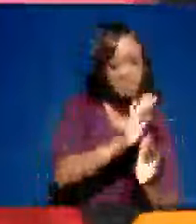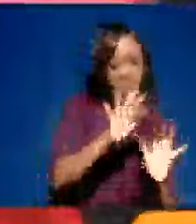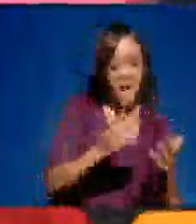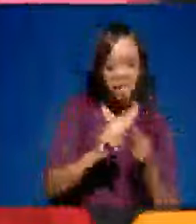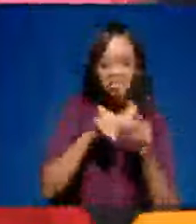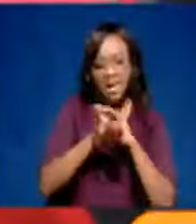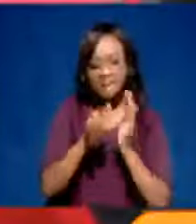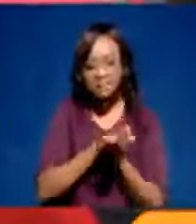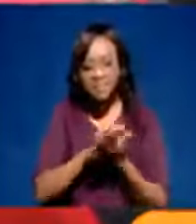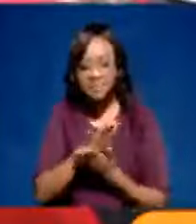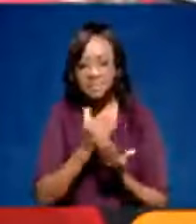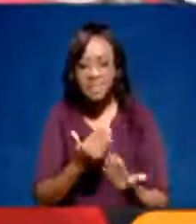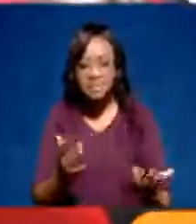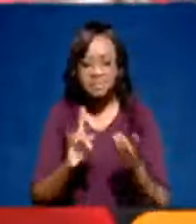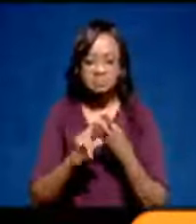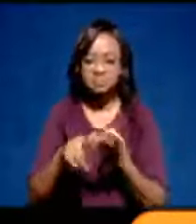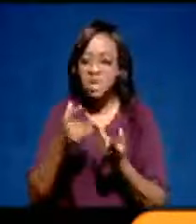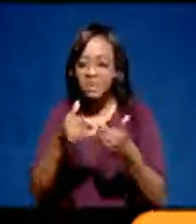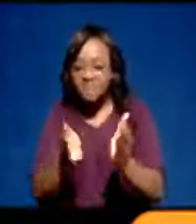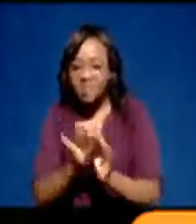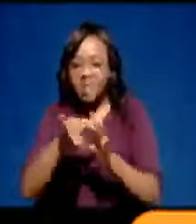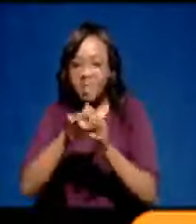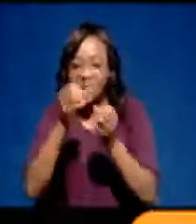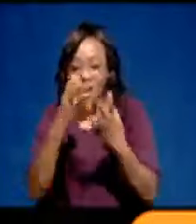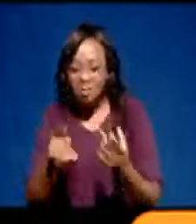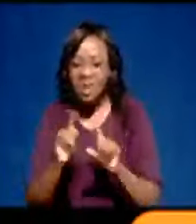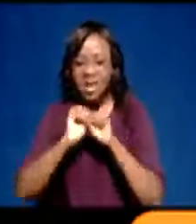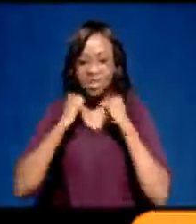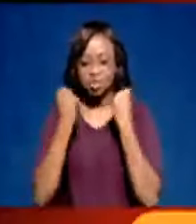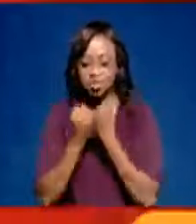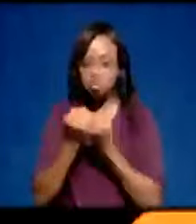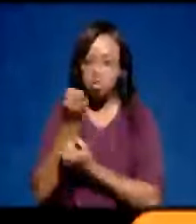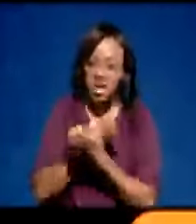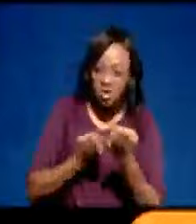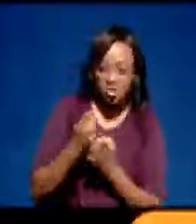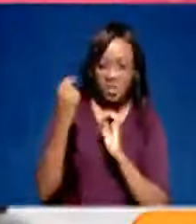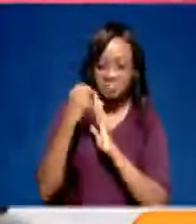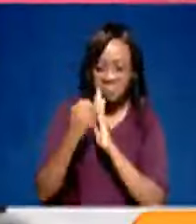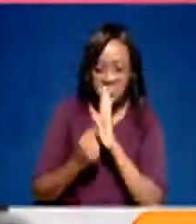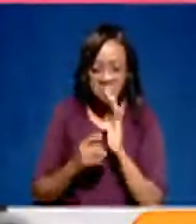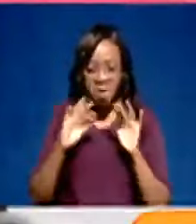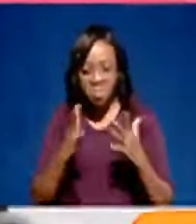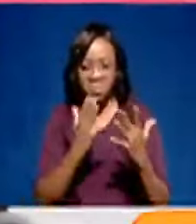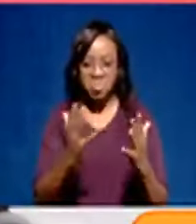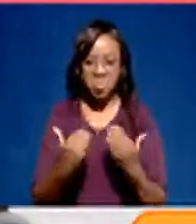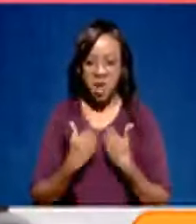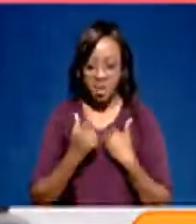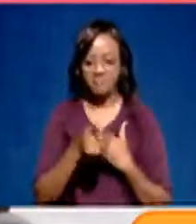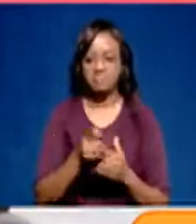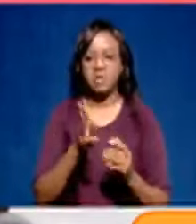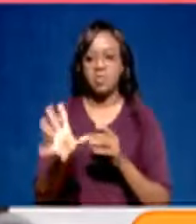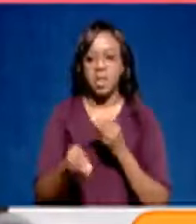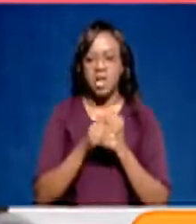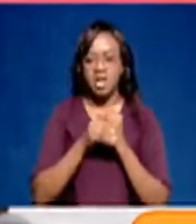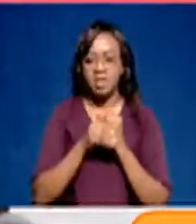basic services, household composition, and other socio-economic aspects of the households under review. The least amount payable to the